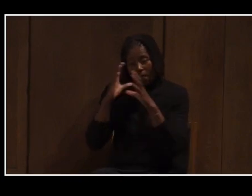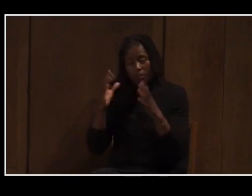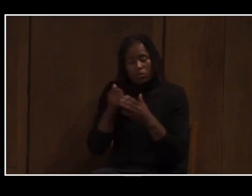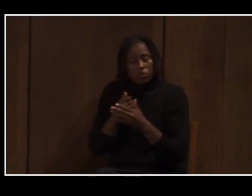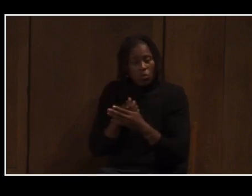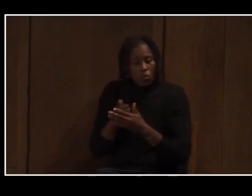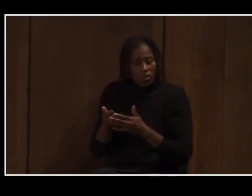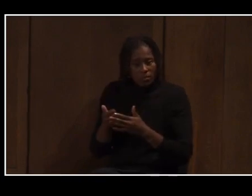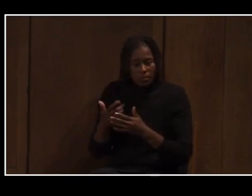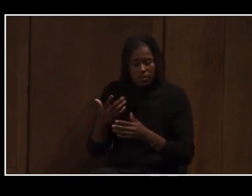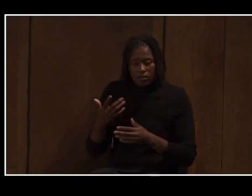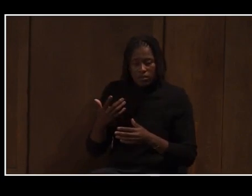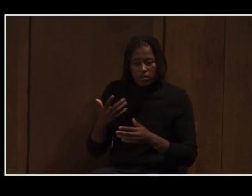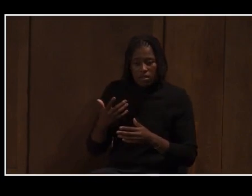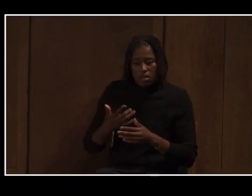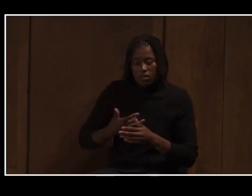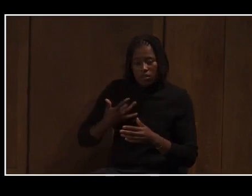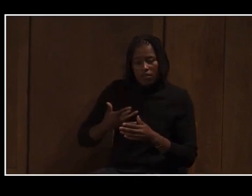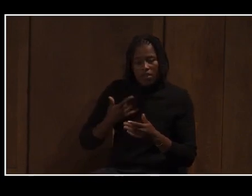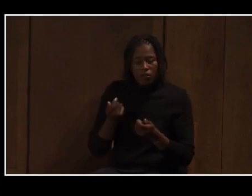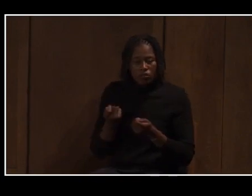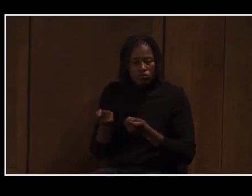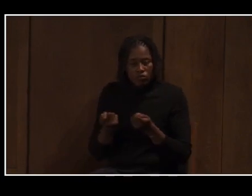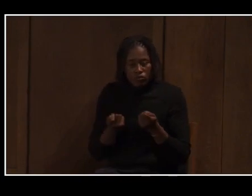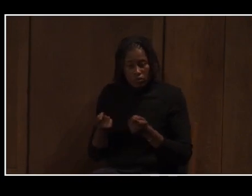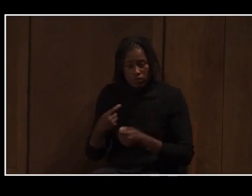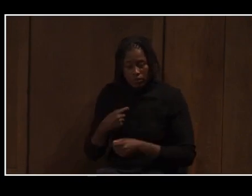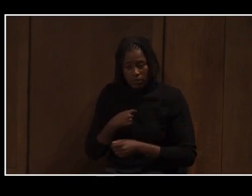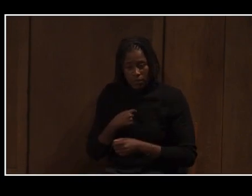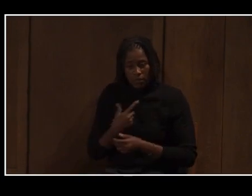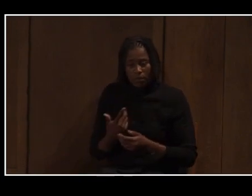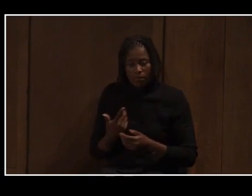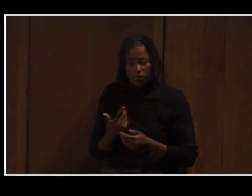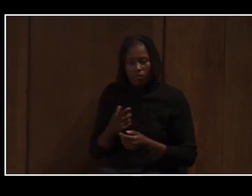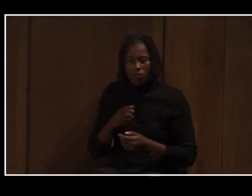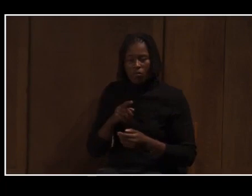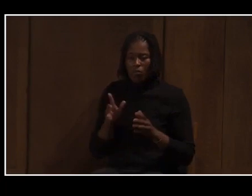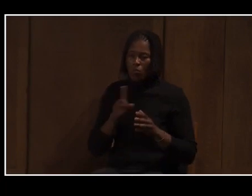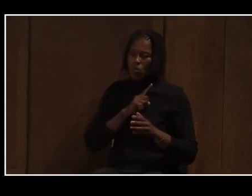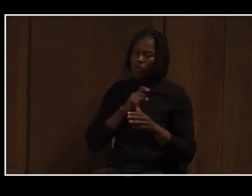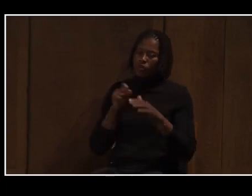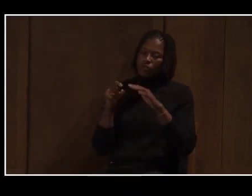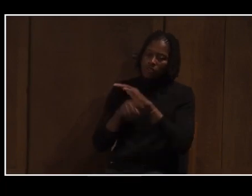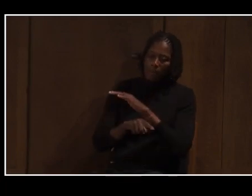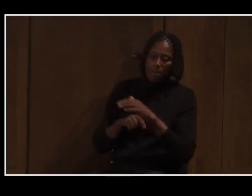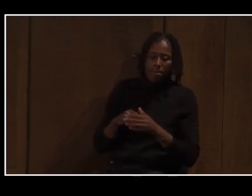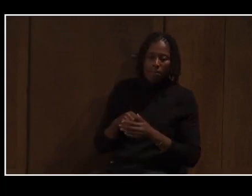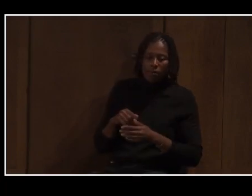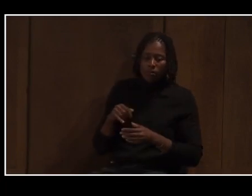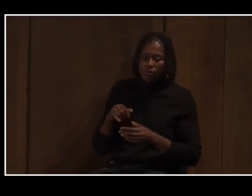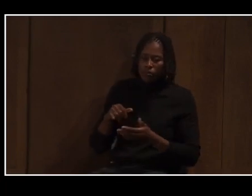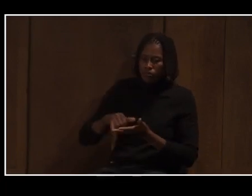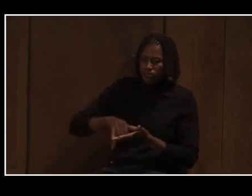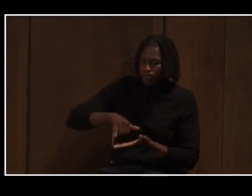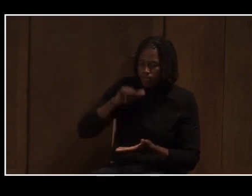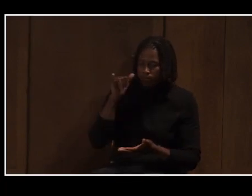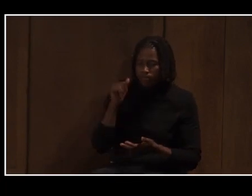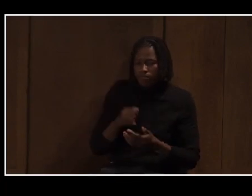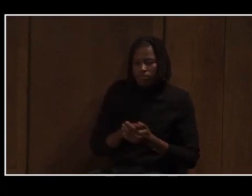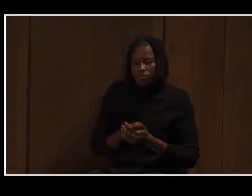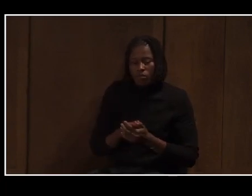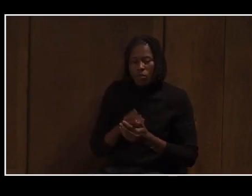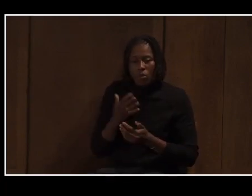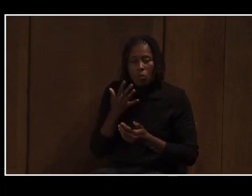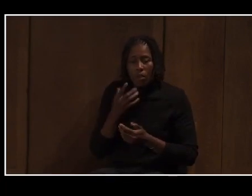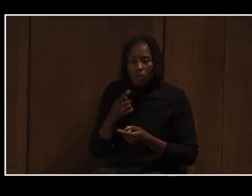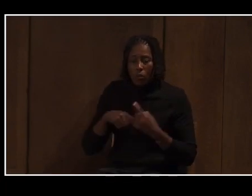survival strategy for me, a way to escape, to take flight. And as many of us seek to become more embodied, we know that